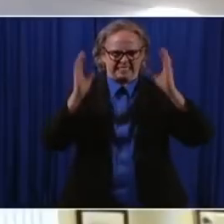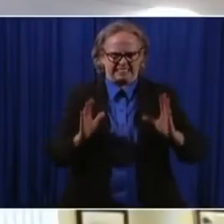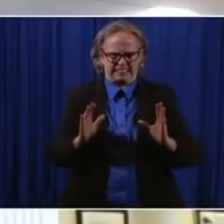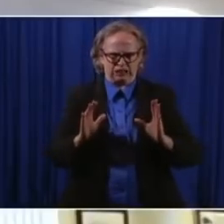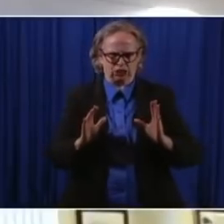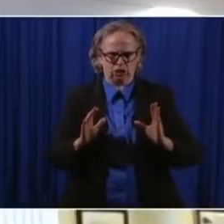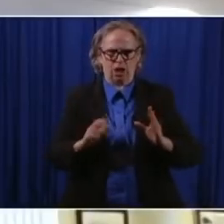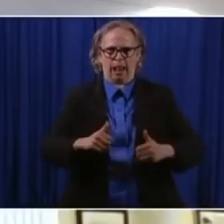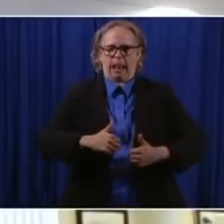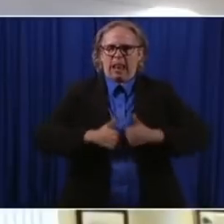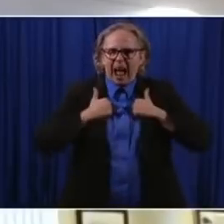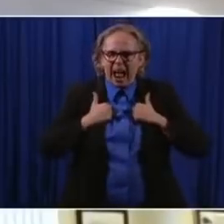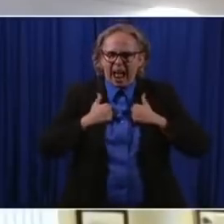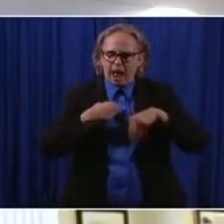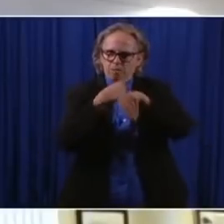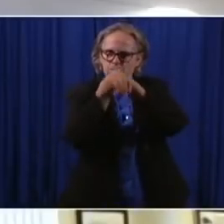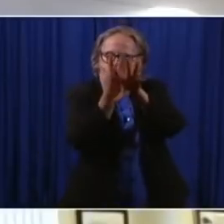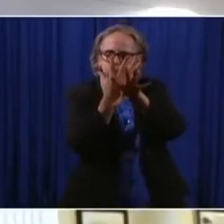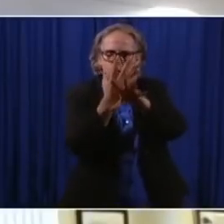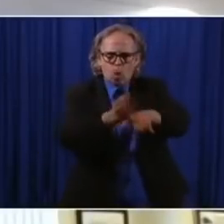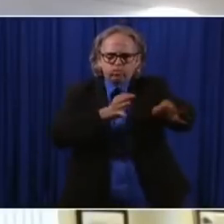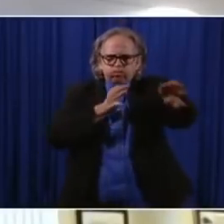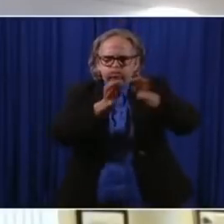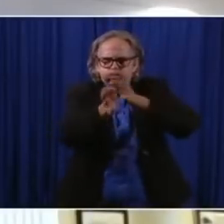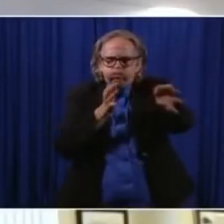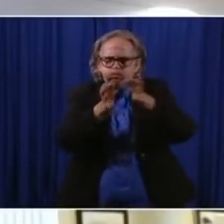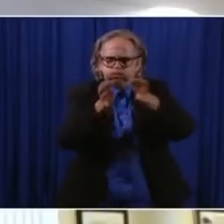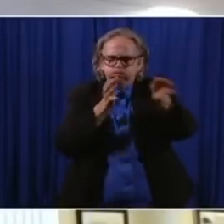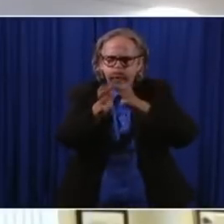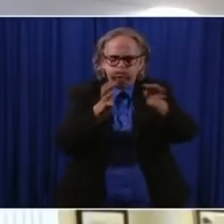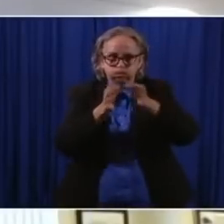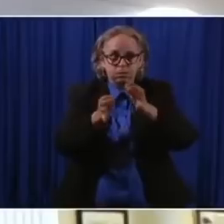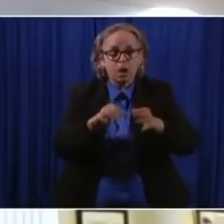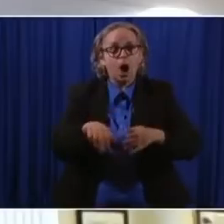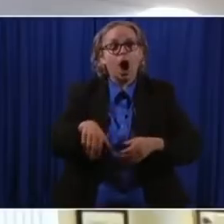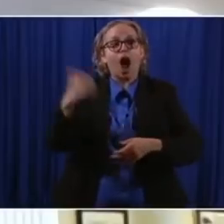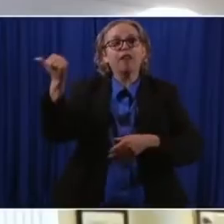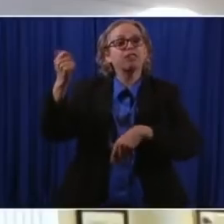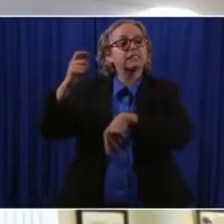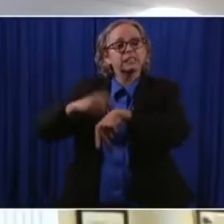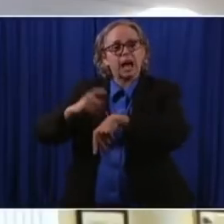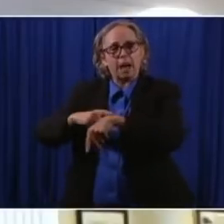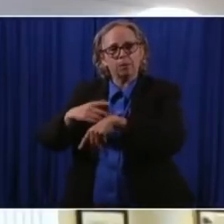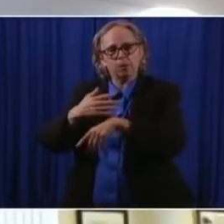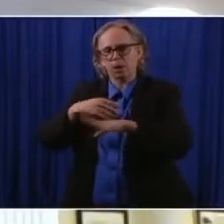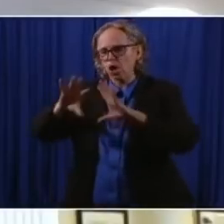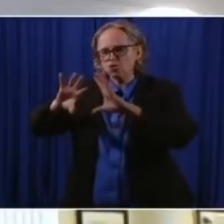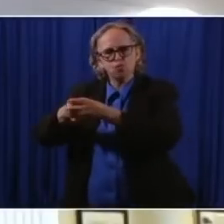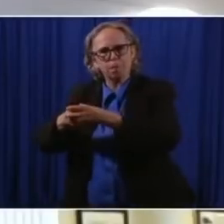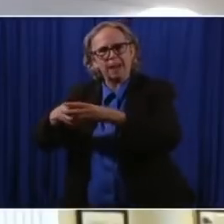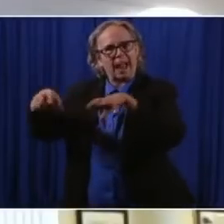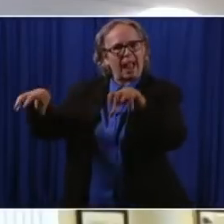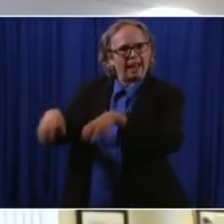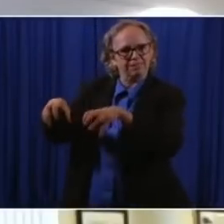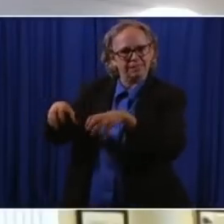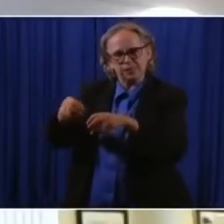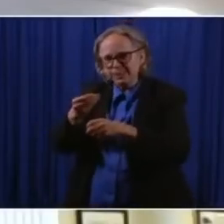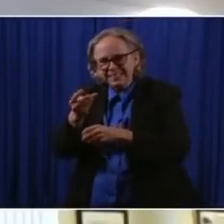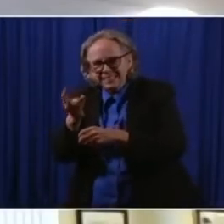see the teacher. And then there are times where we'll have group activities and various individuals who will also